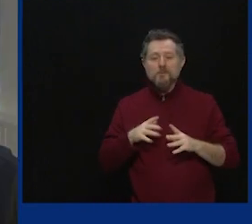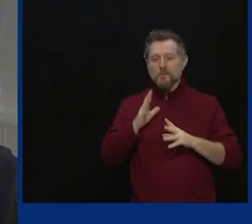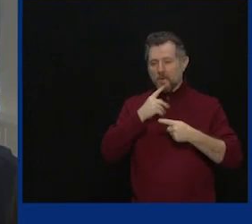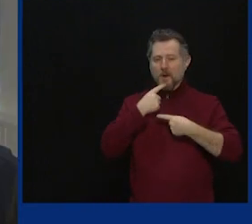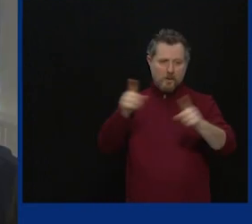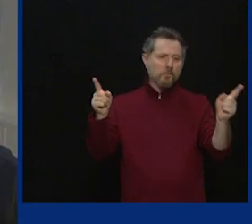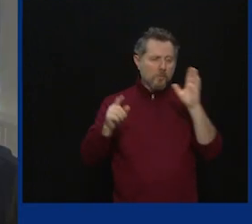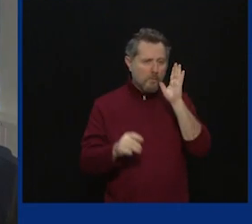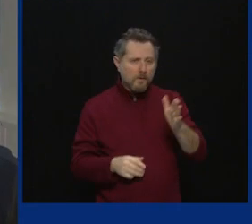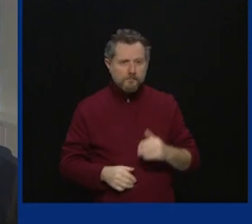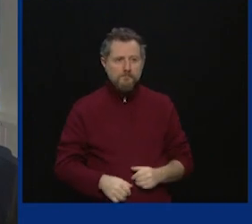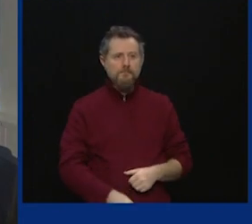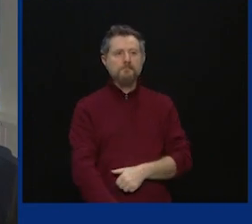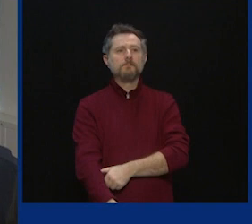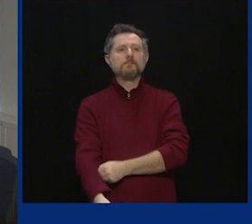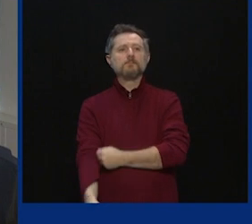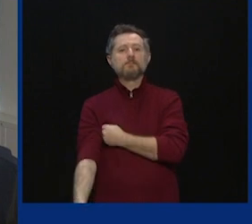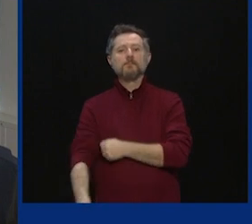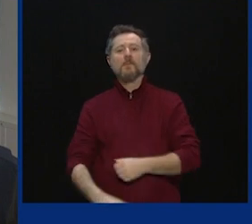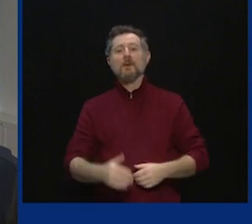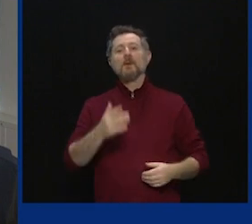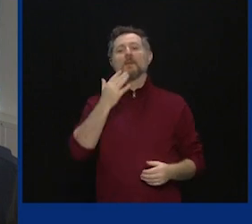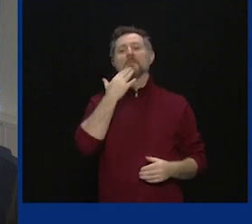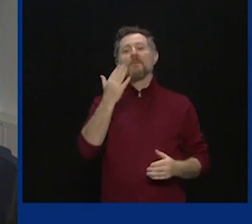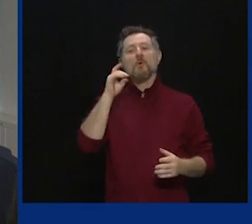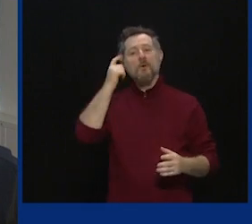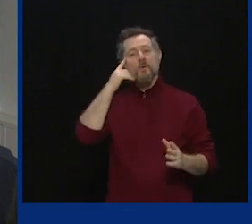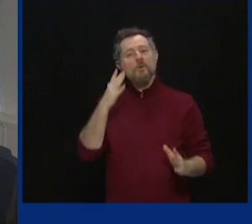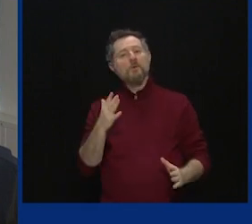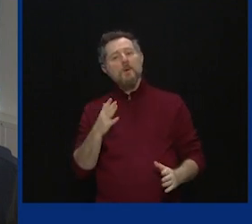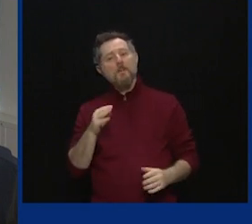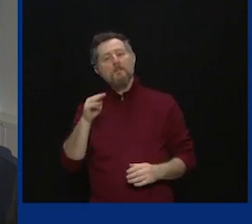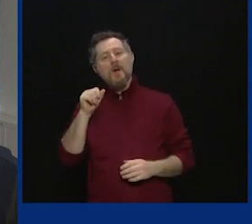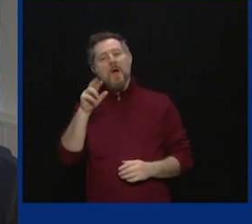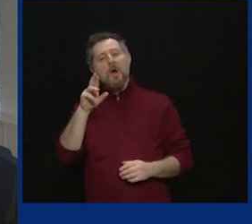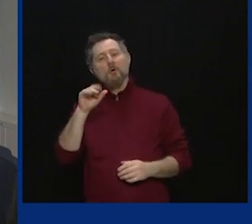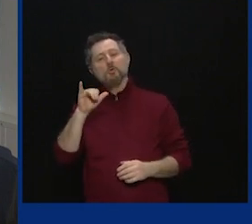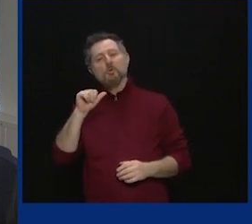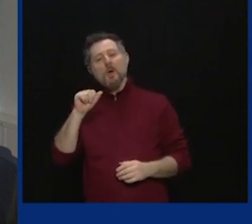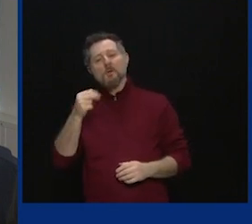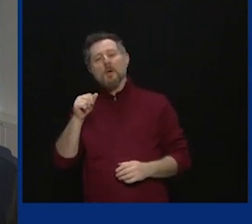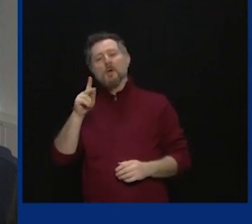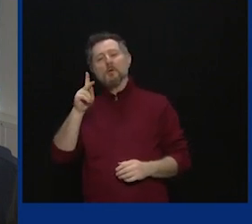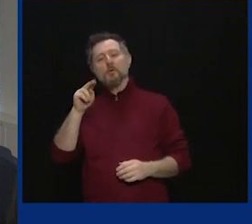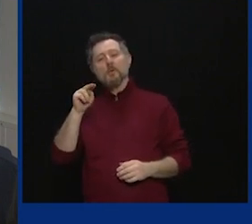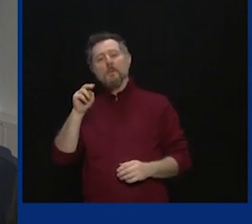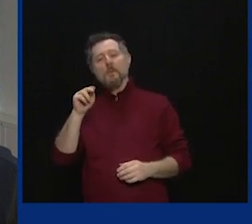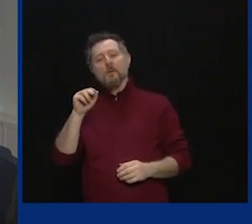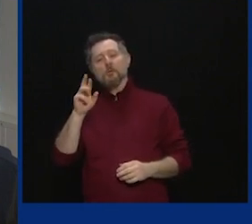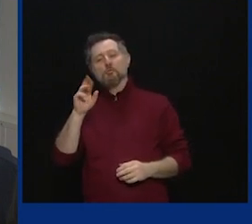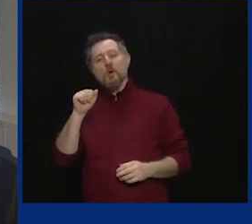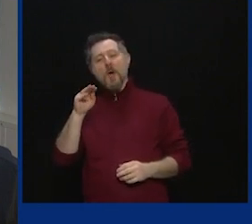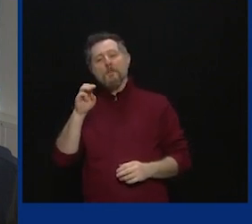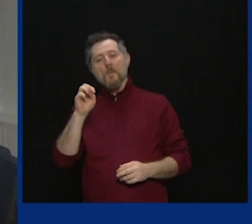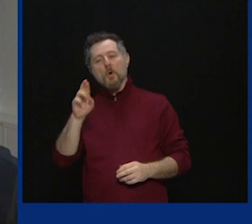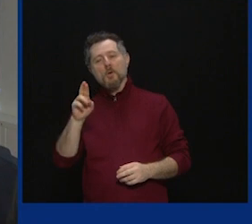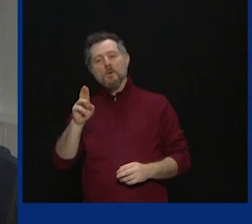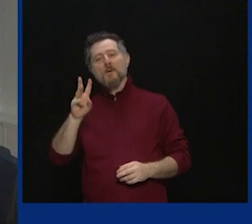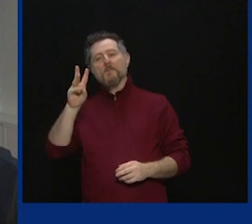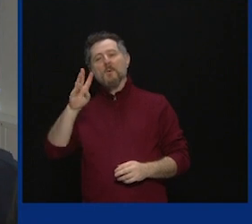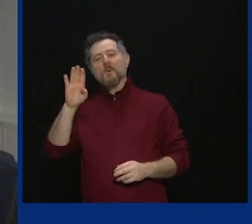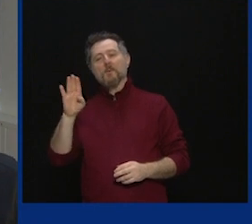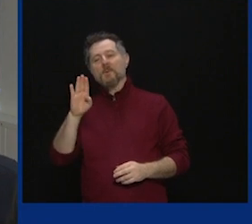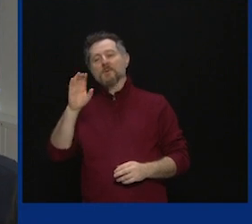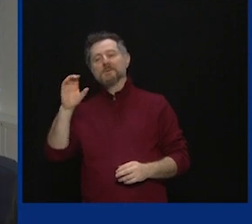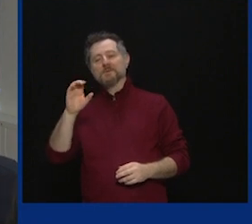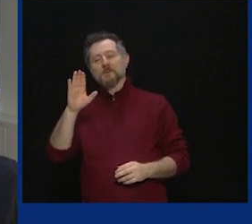Thank you, Governor. Your next question comes from Marcia Kramer at WCBS TV. Marcia, your mic is open. Good morning,